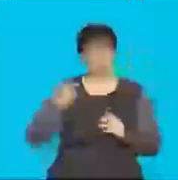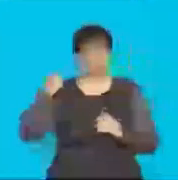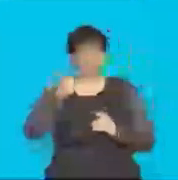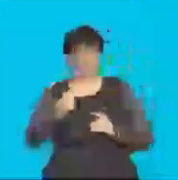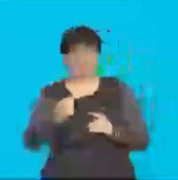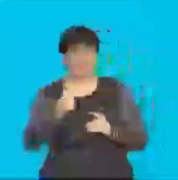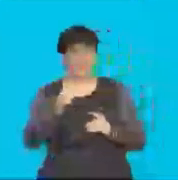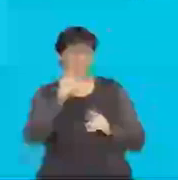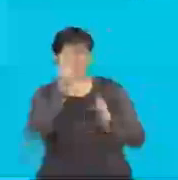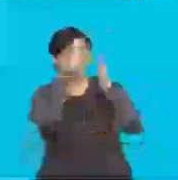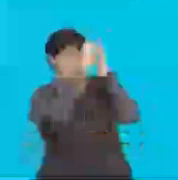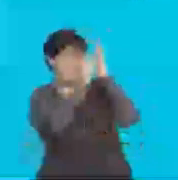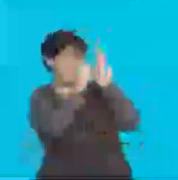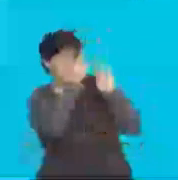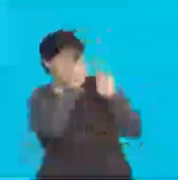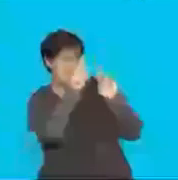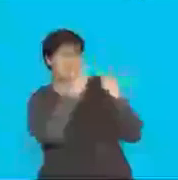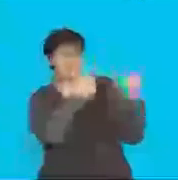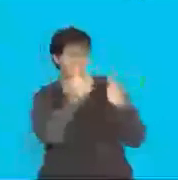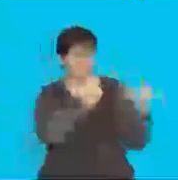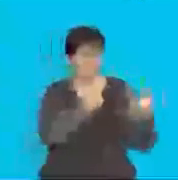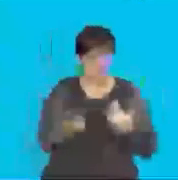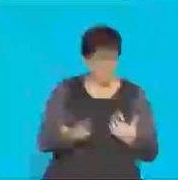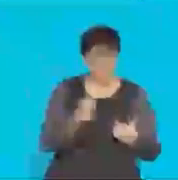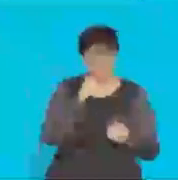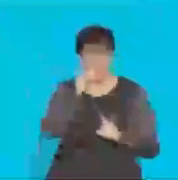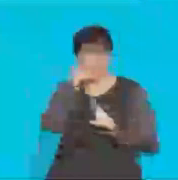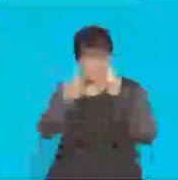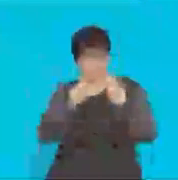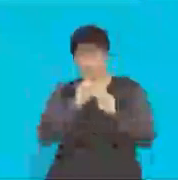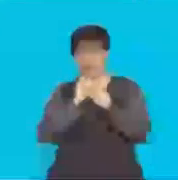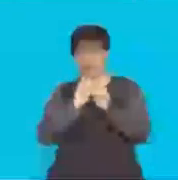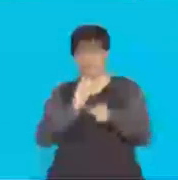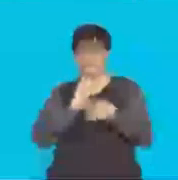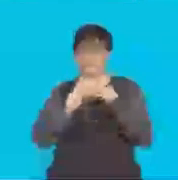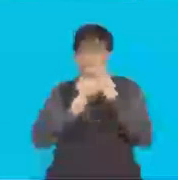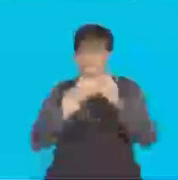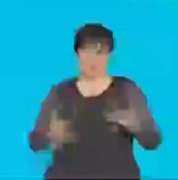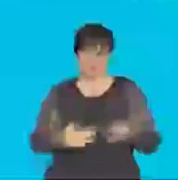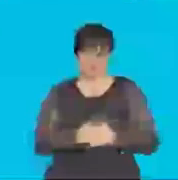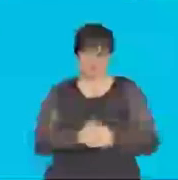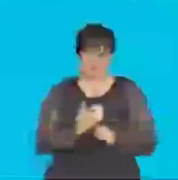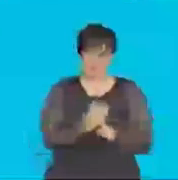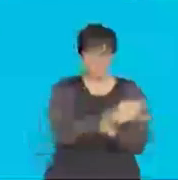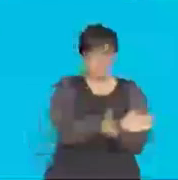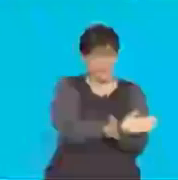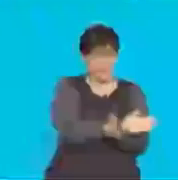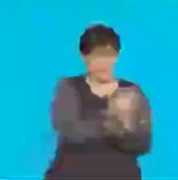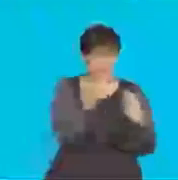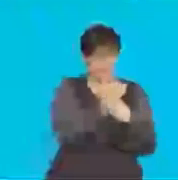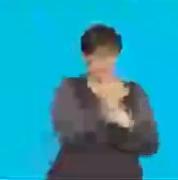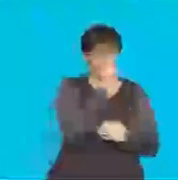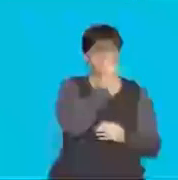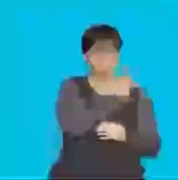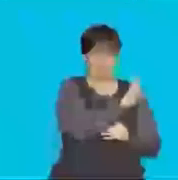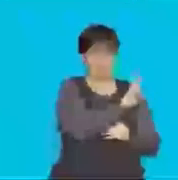are laid out and applying those terms in the context of different types of questions. So before we went into the break, we had looked at the terms. Let's see if